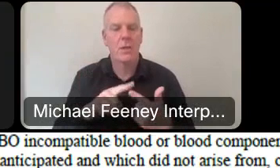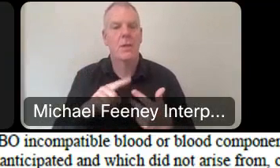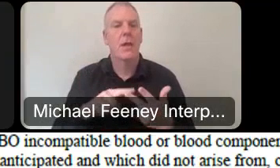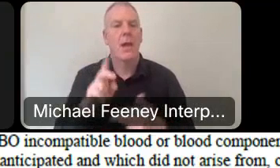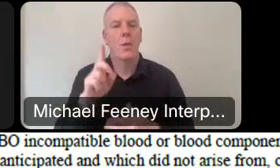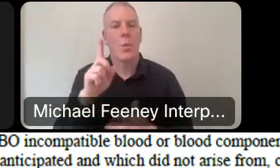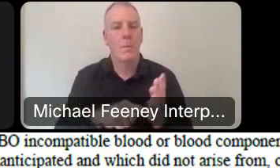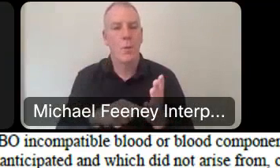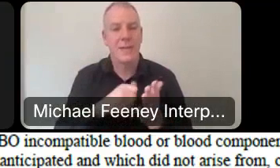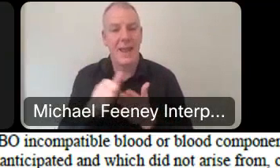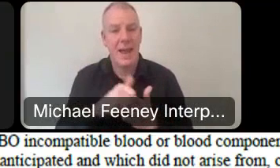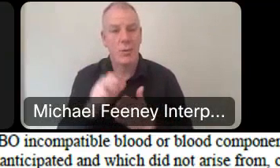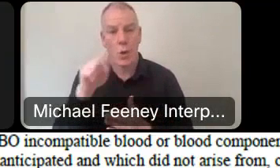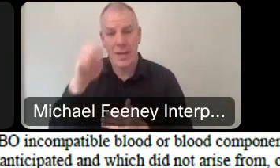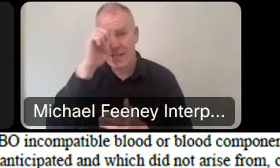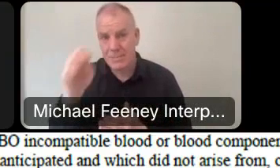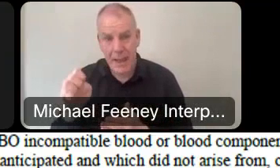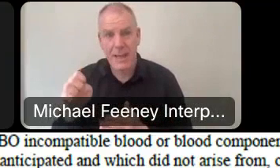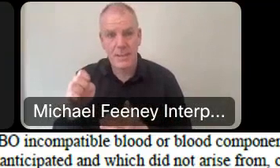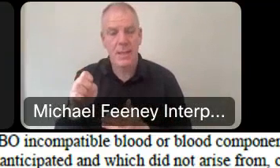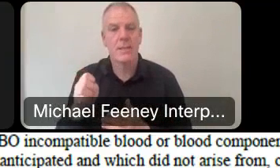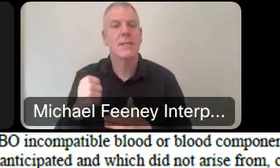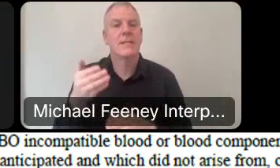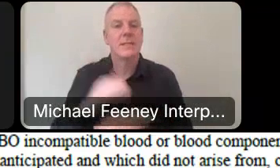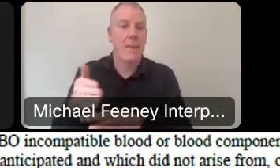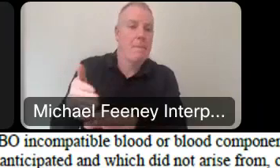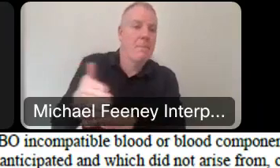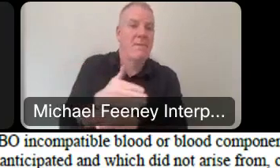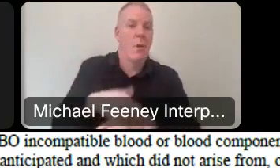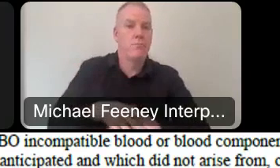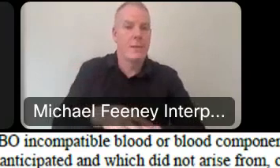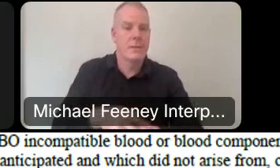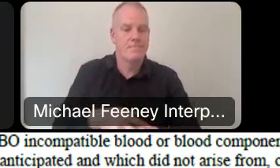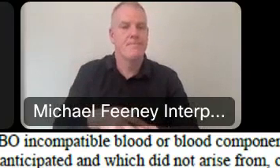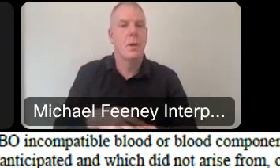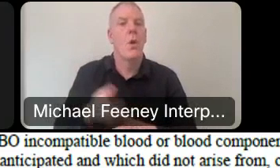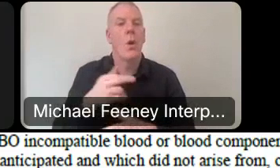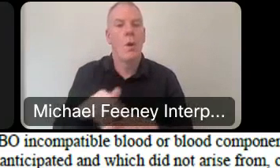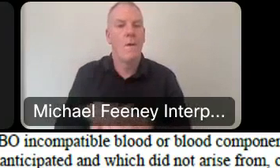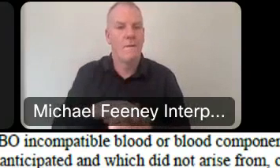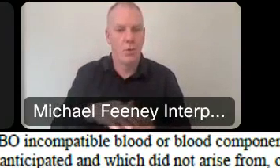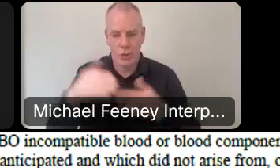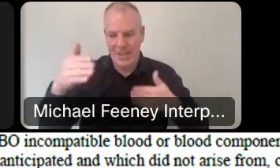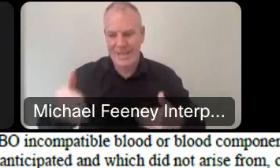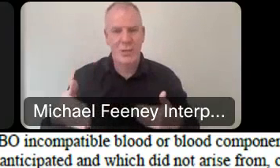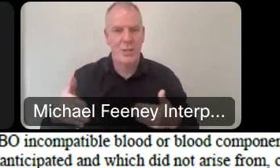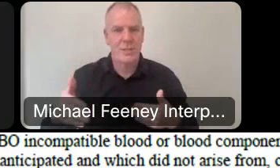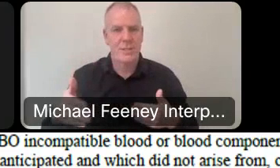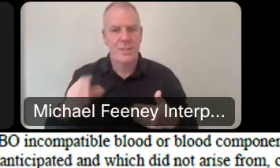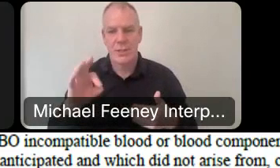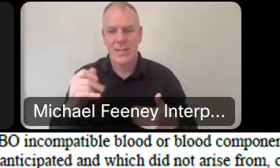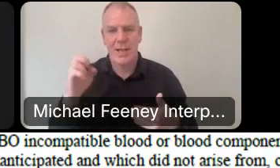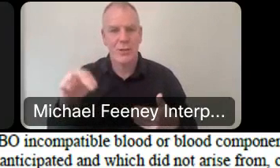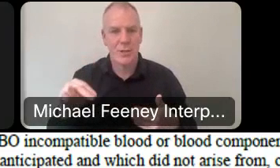an unanticipated and unintended perinatal death where a child born with or having achieved a prescribed gestational age